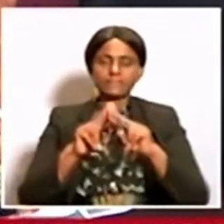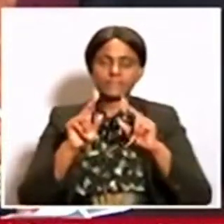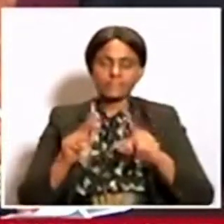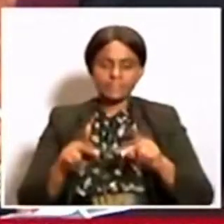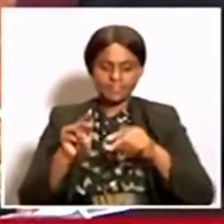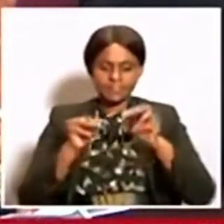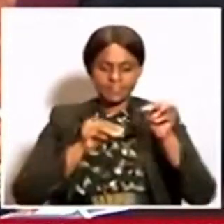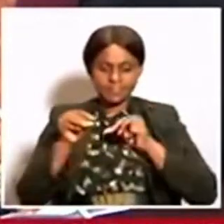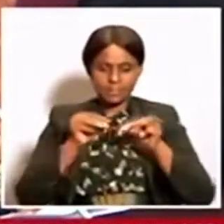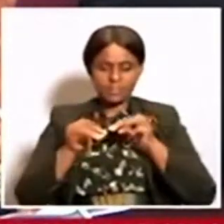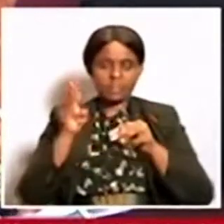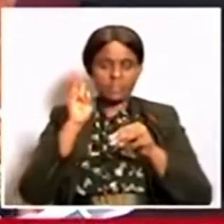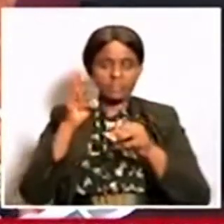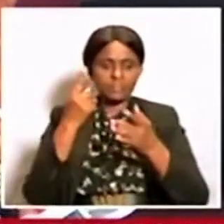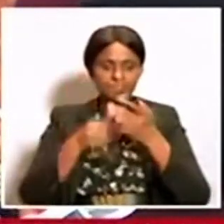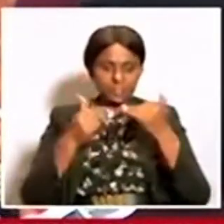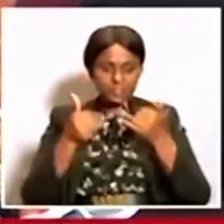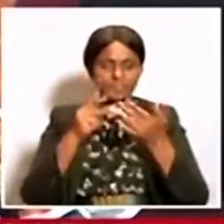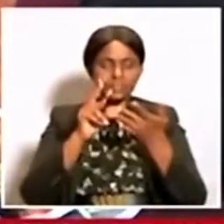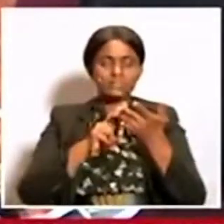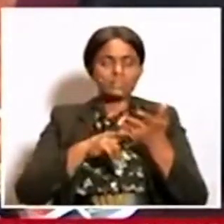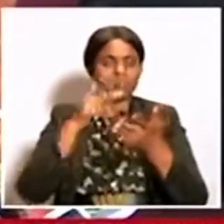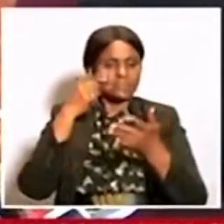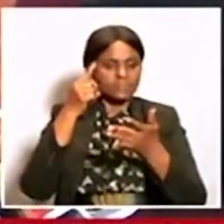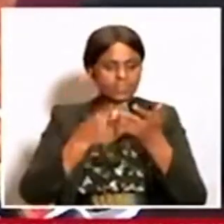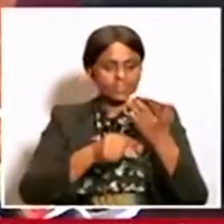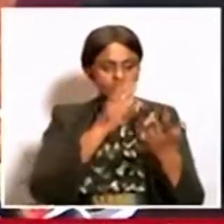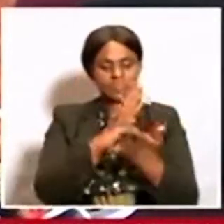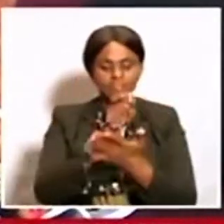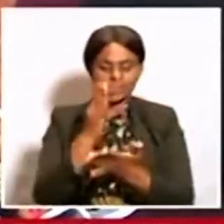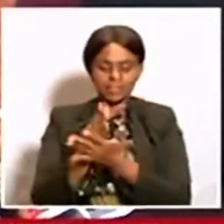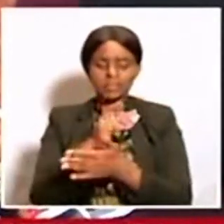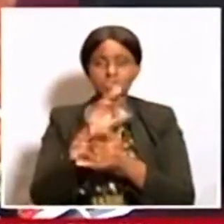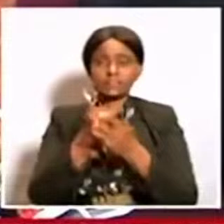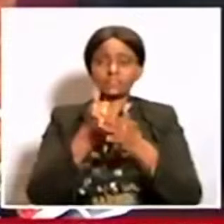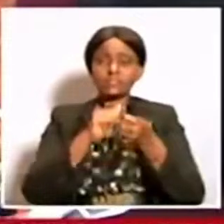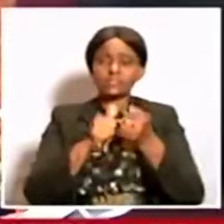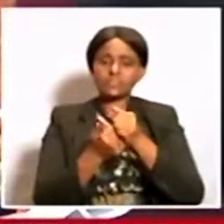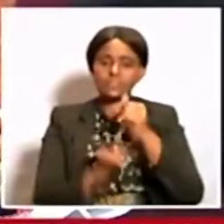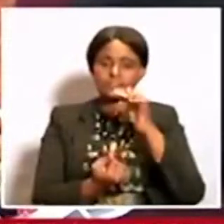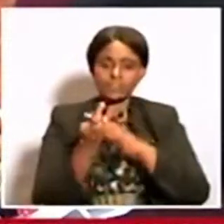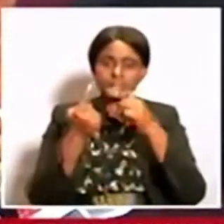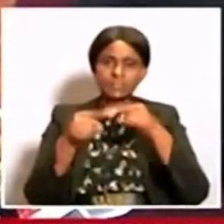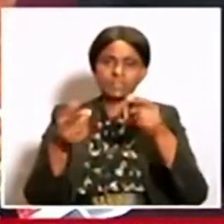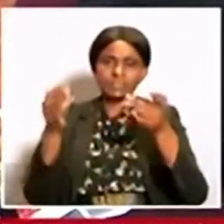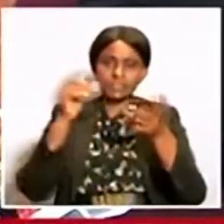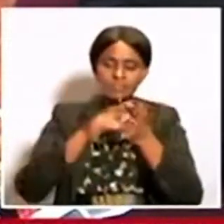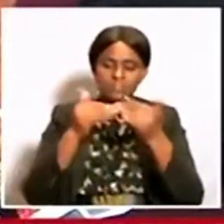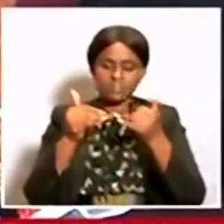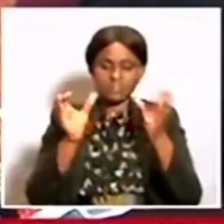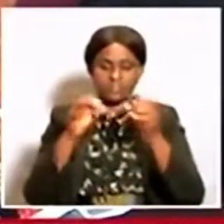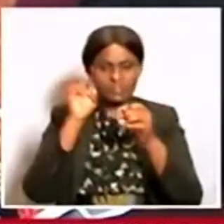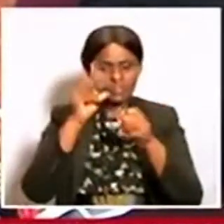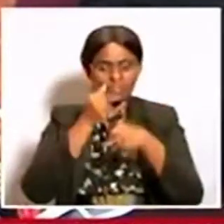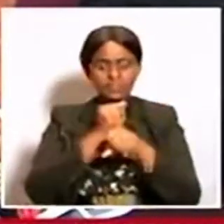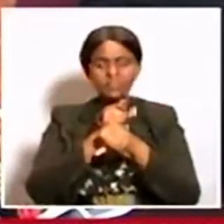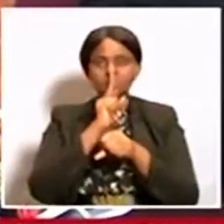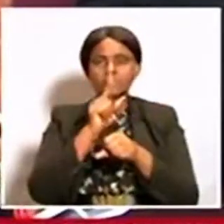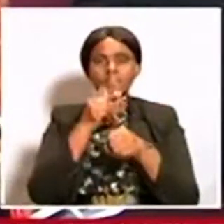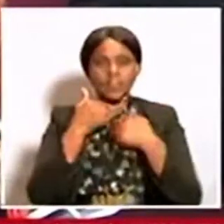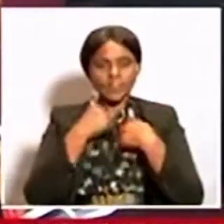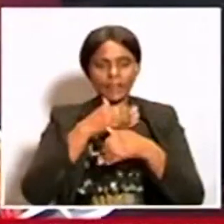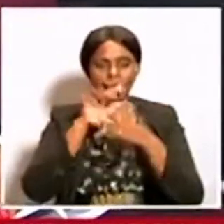The management would like to report that in order to prevent the vice from happening again, the council will make sure that there is